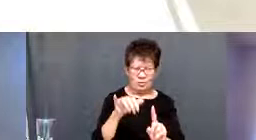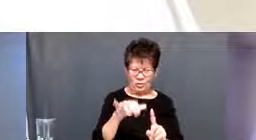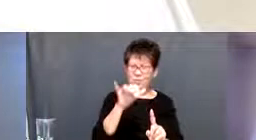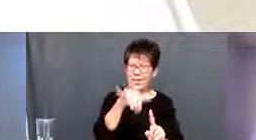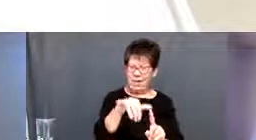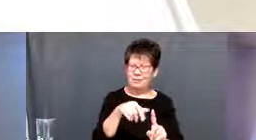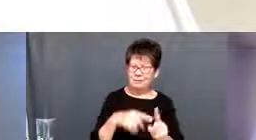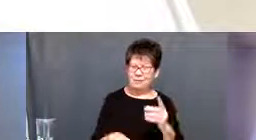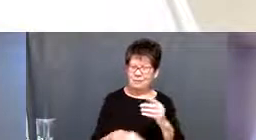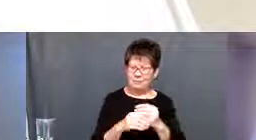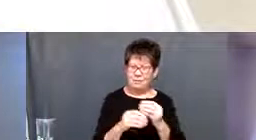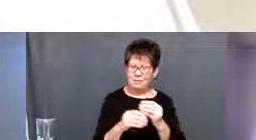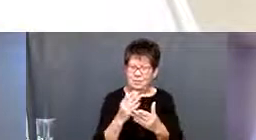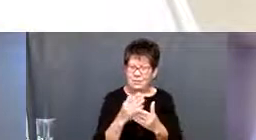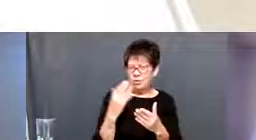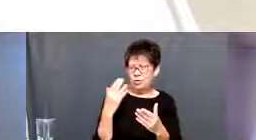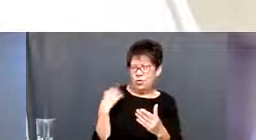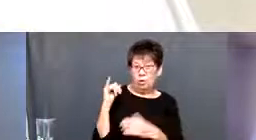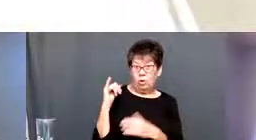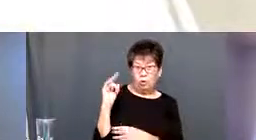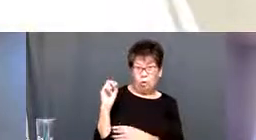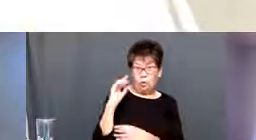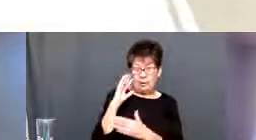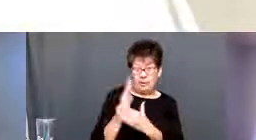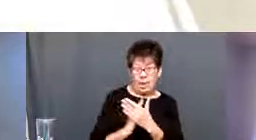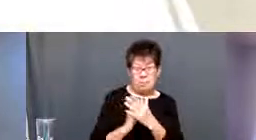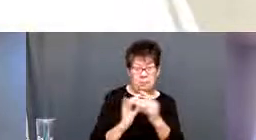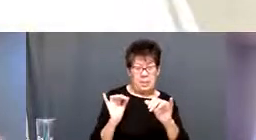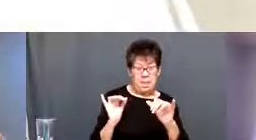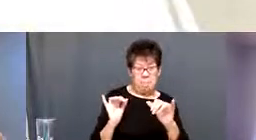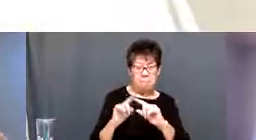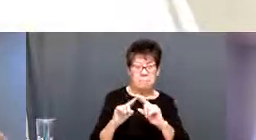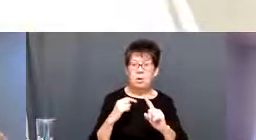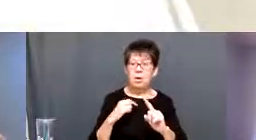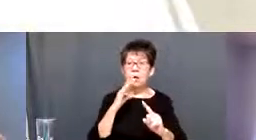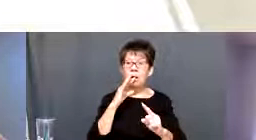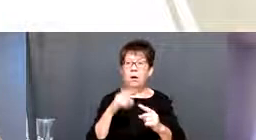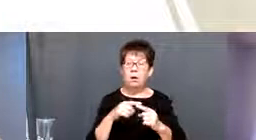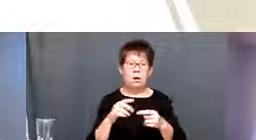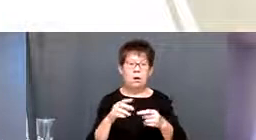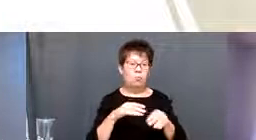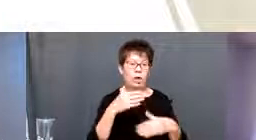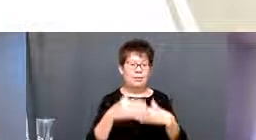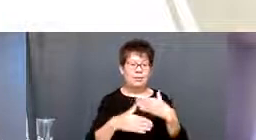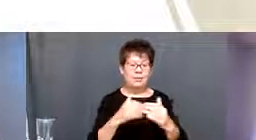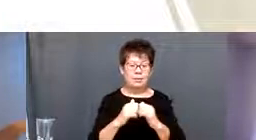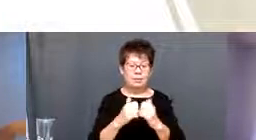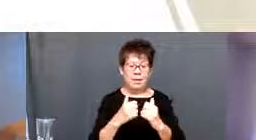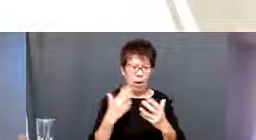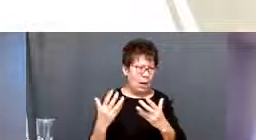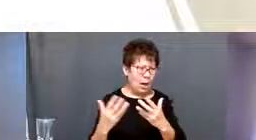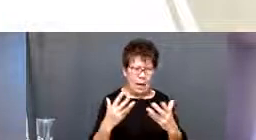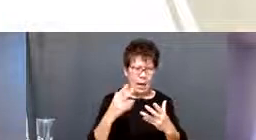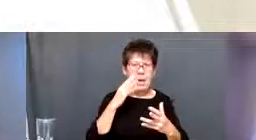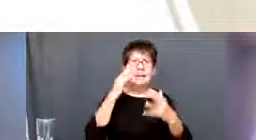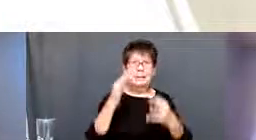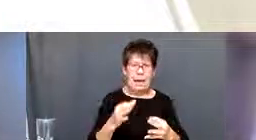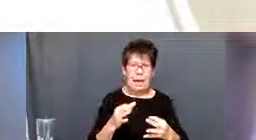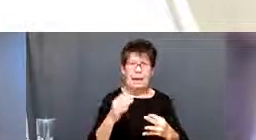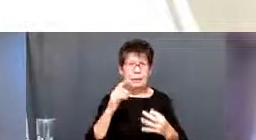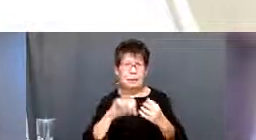have some things that are very similar to that first one, but when we talk about the process of how we'll help you make that decision and